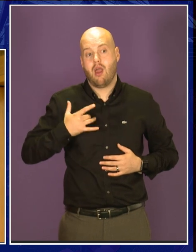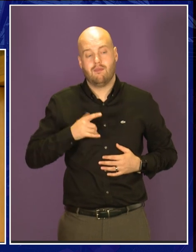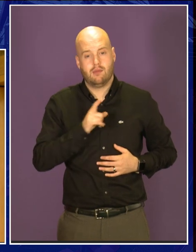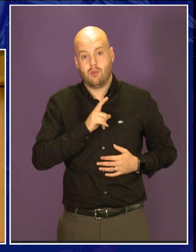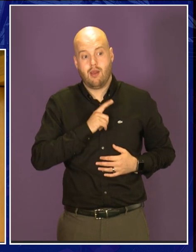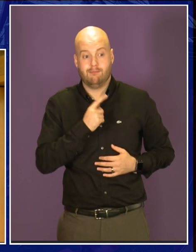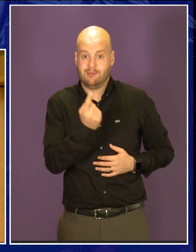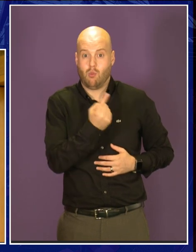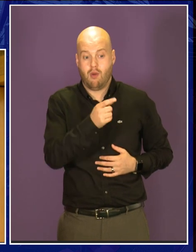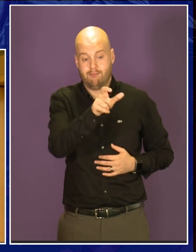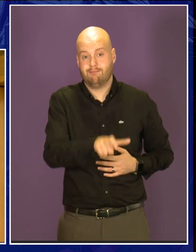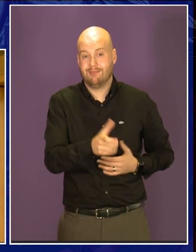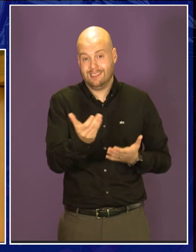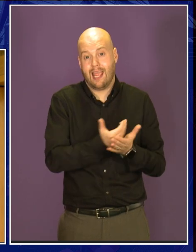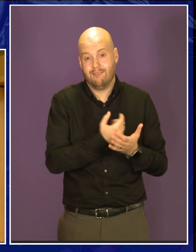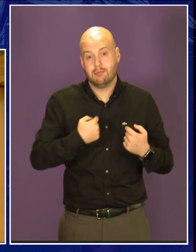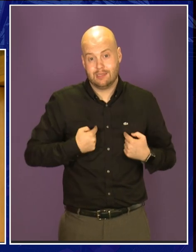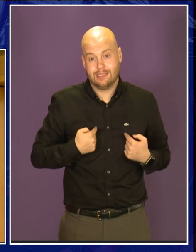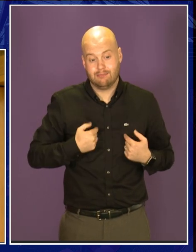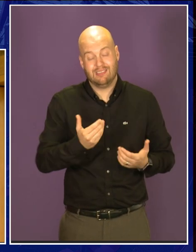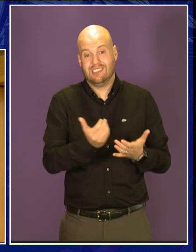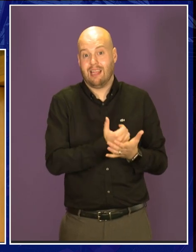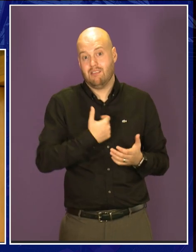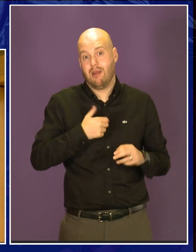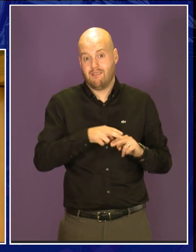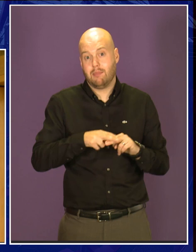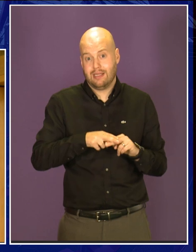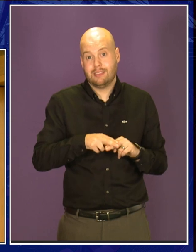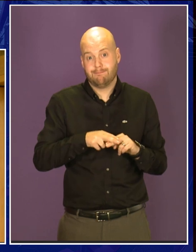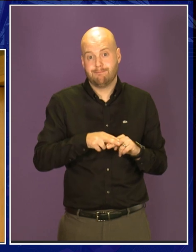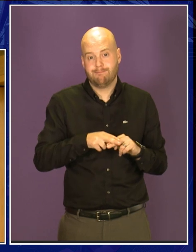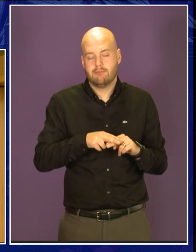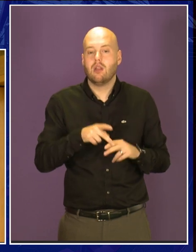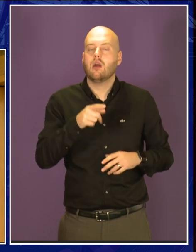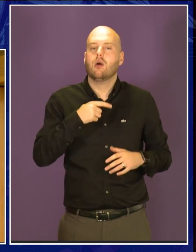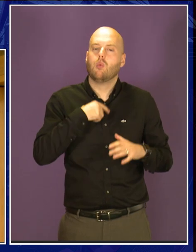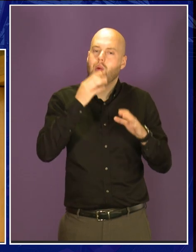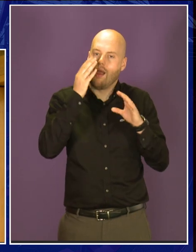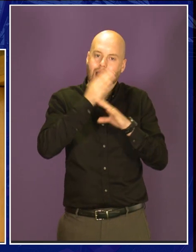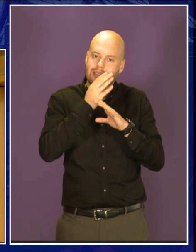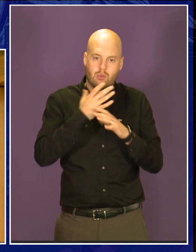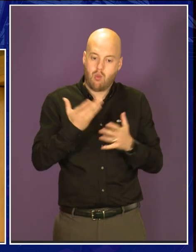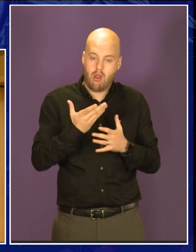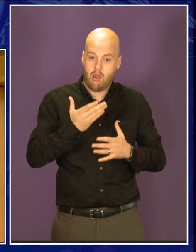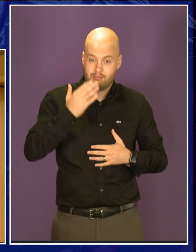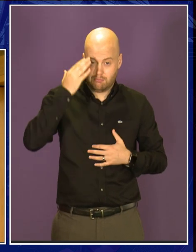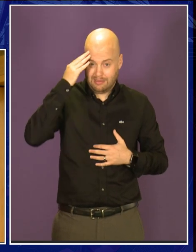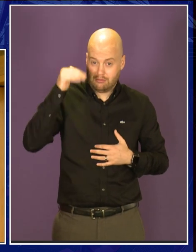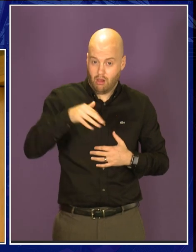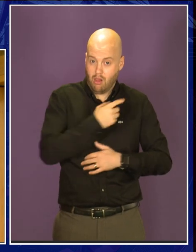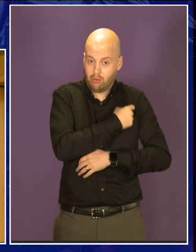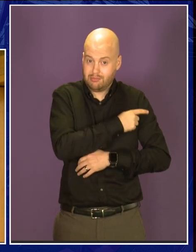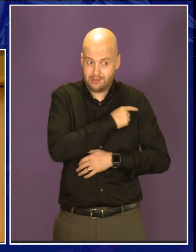and my family. But when we left the hospital, we were hiding in a mental hospital, and that hospital in Dera